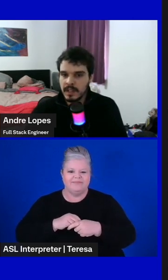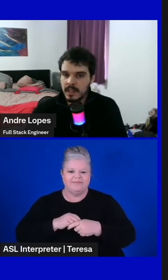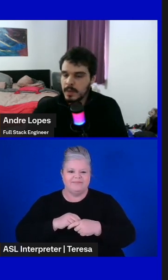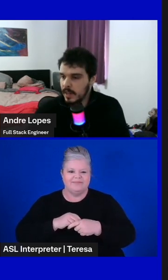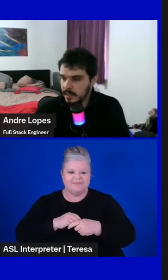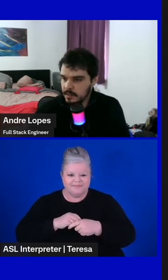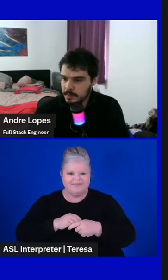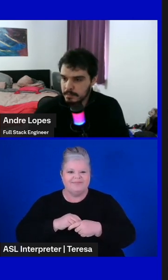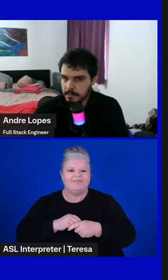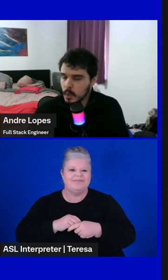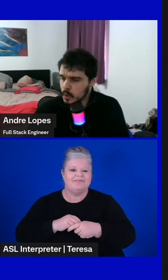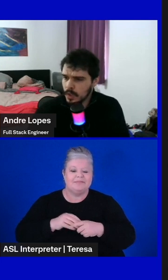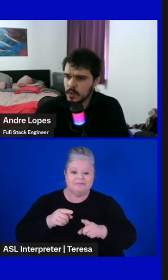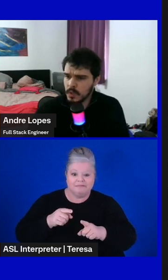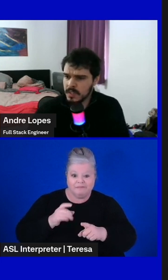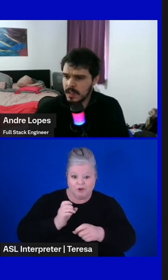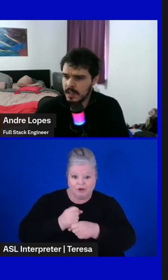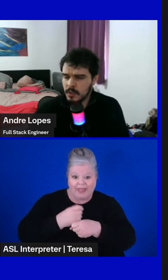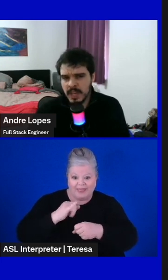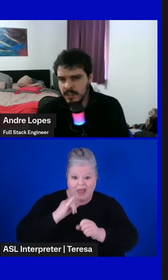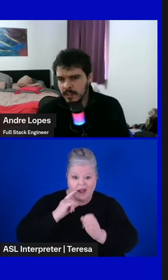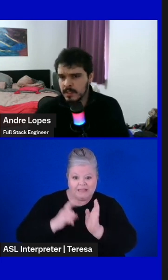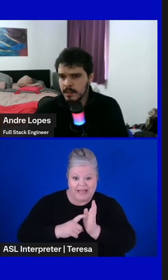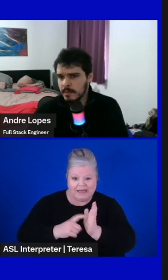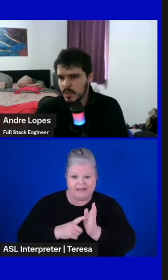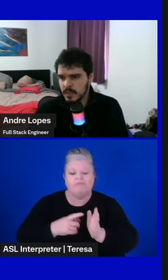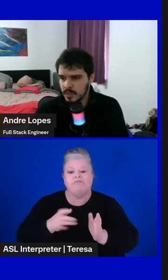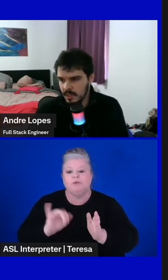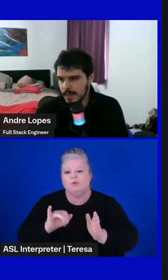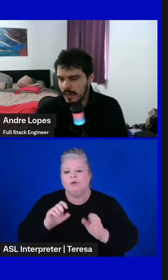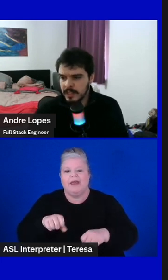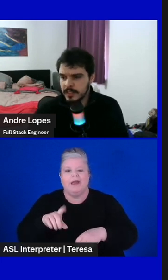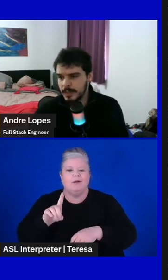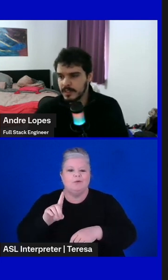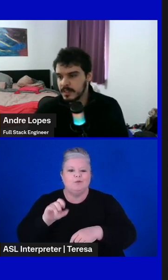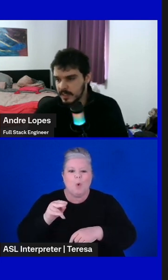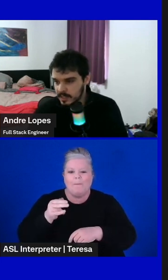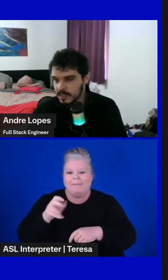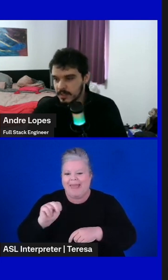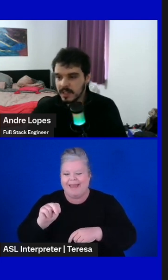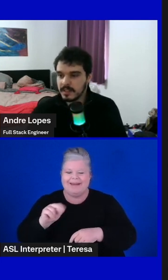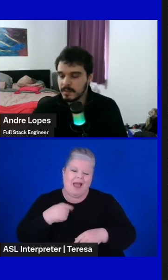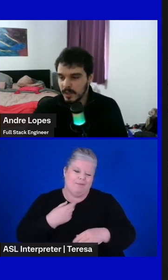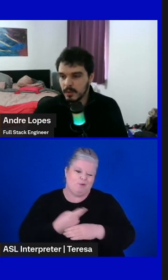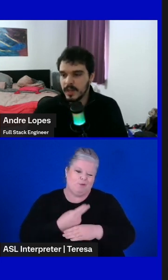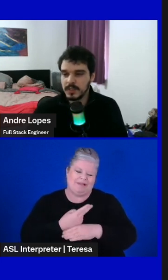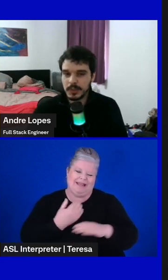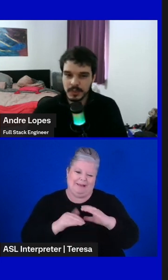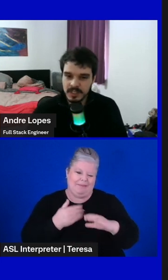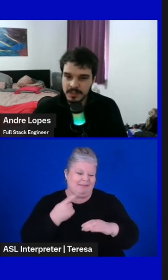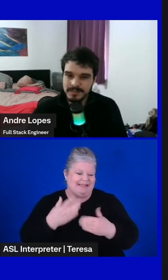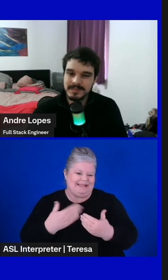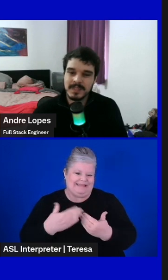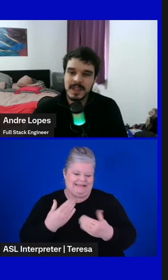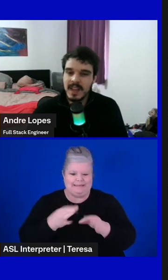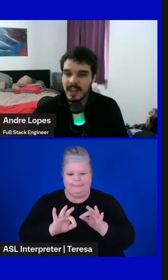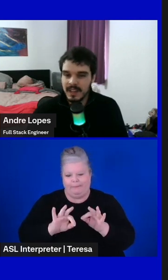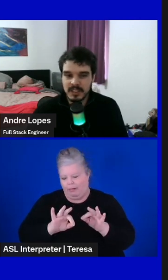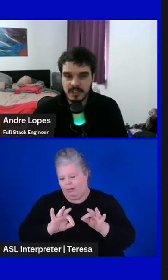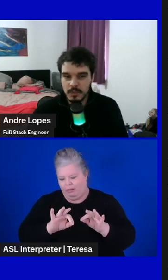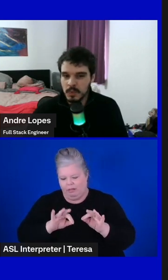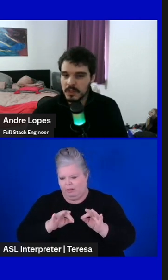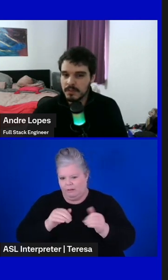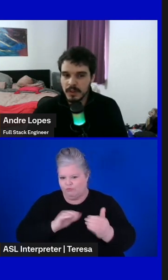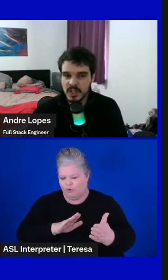We are creating the email identity. You could also use domain identity. I'm just using email identity because it's the easiest and simpler way to do this.